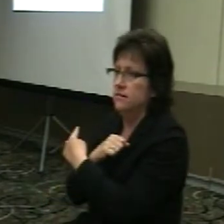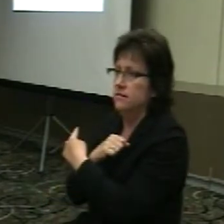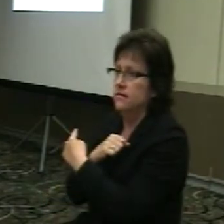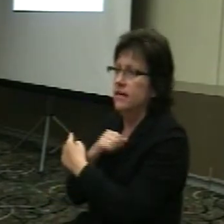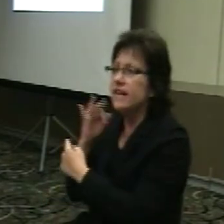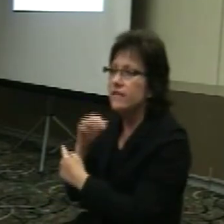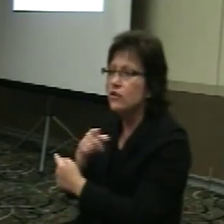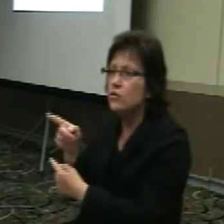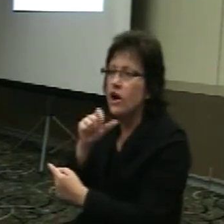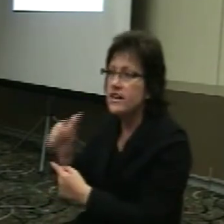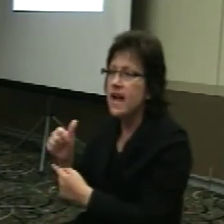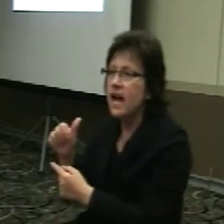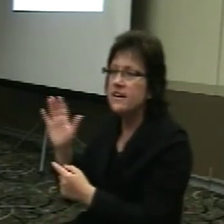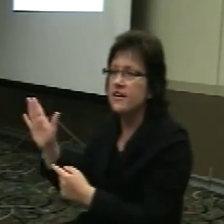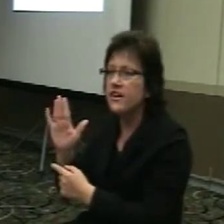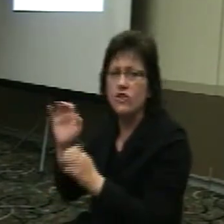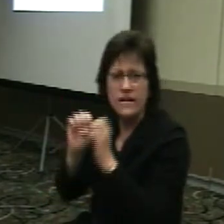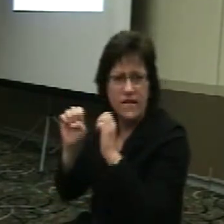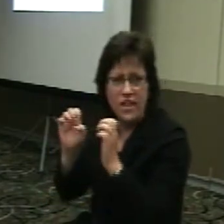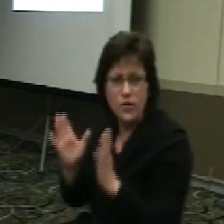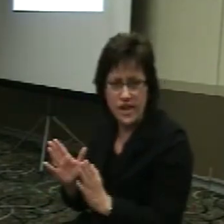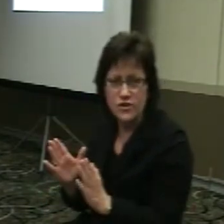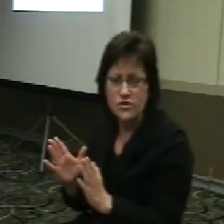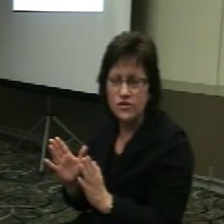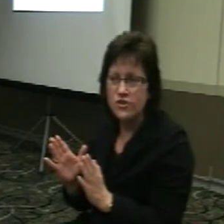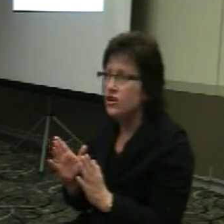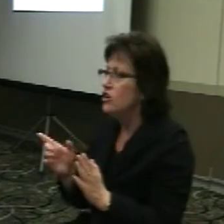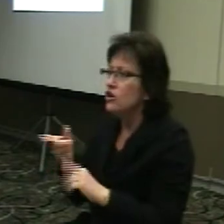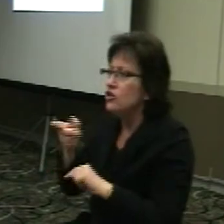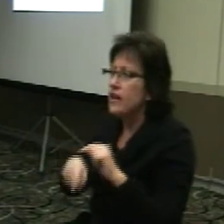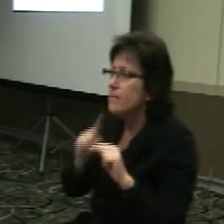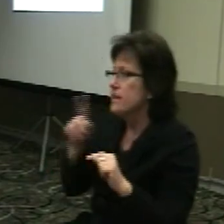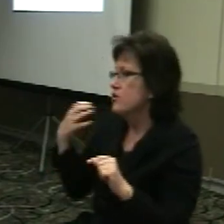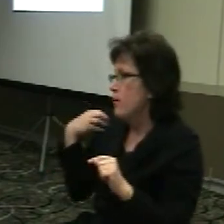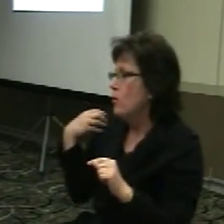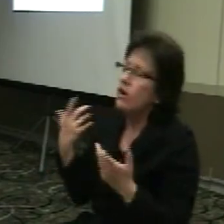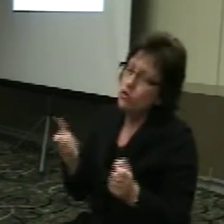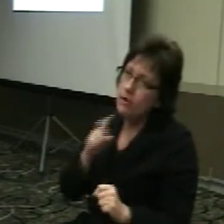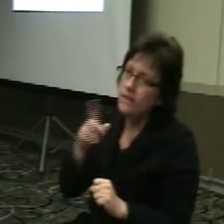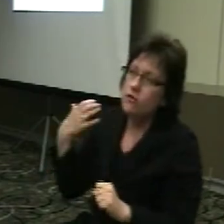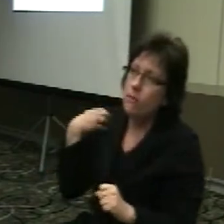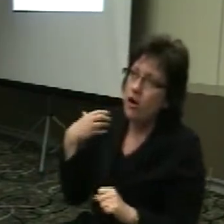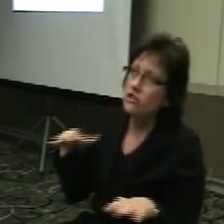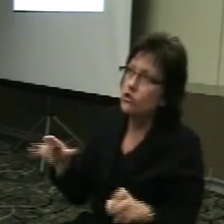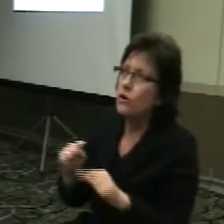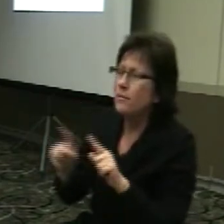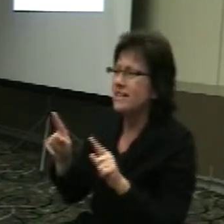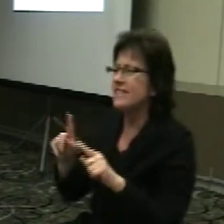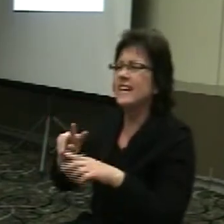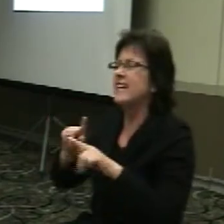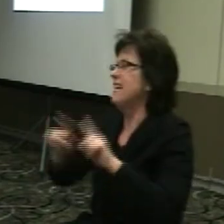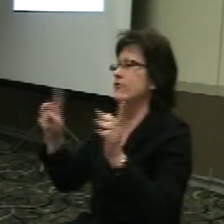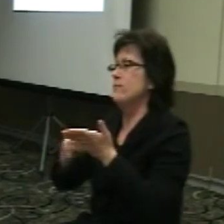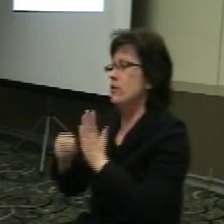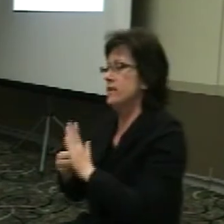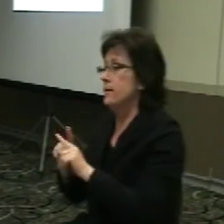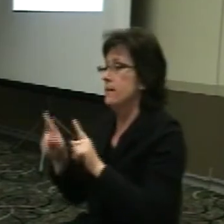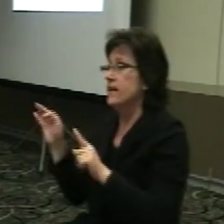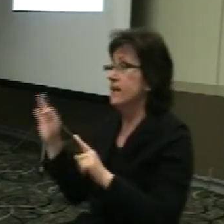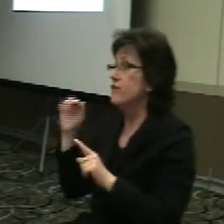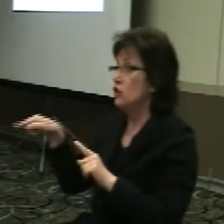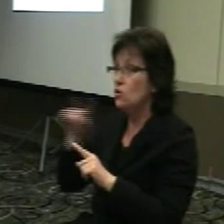their evaluator. Okay? You can't be their boss, you can be their boss and do this, but it has a whole different purpose then, okay? But if you are